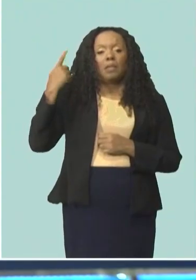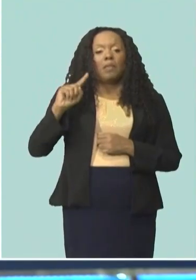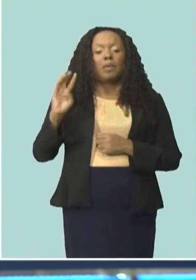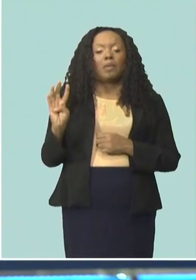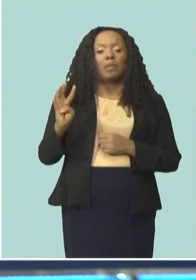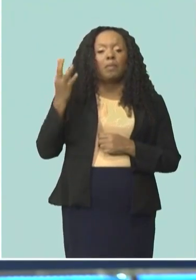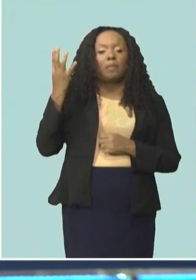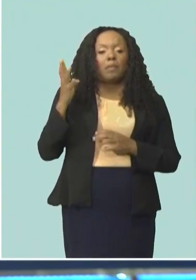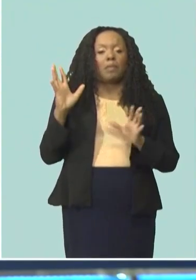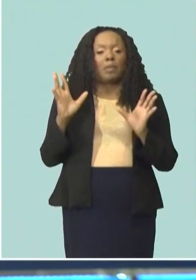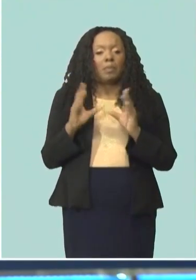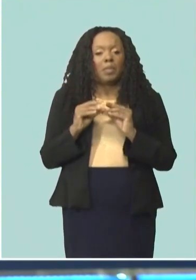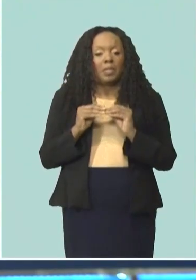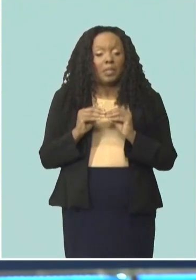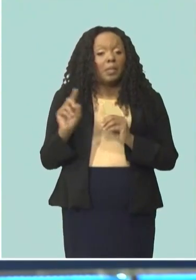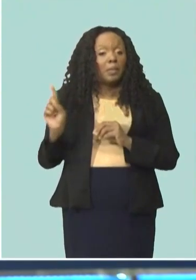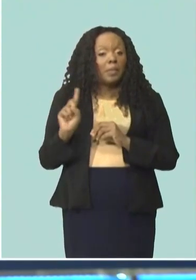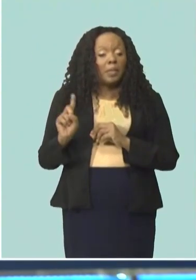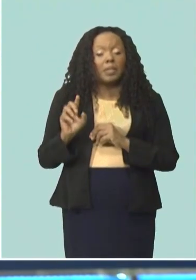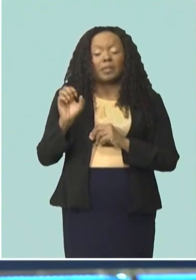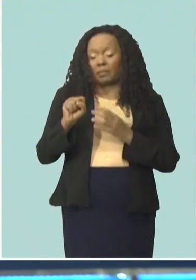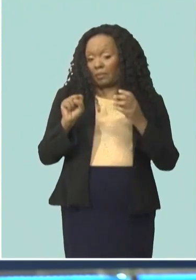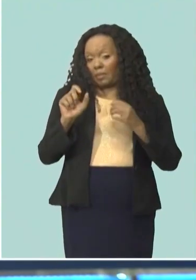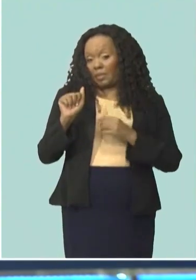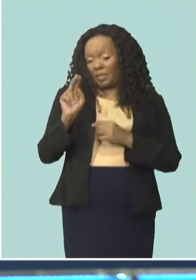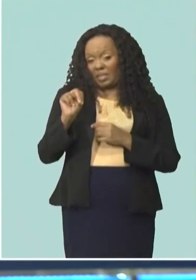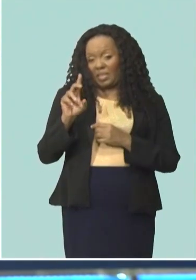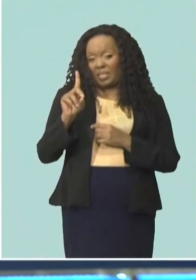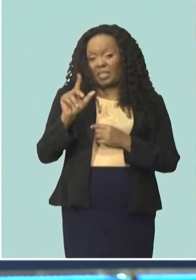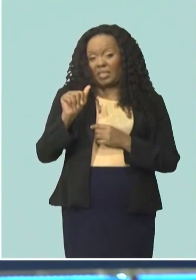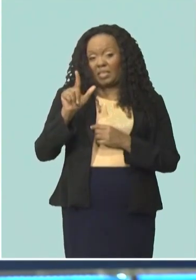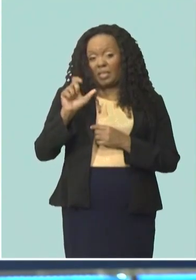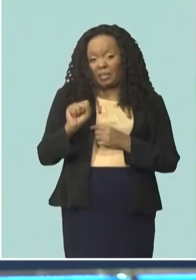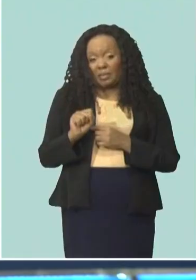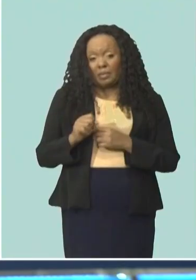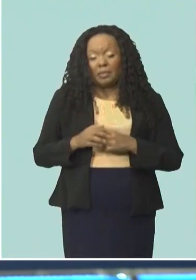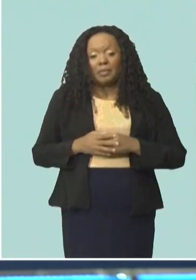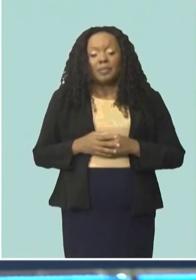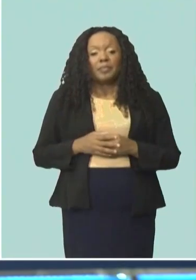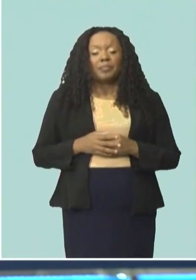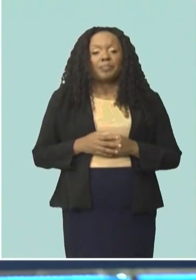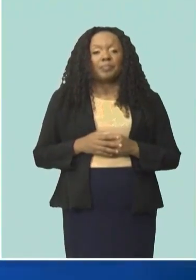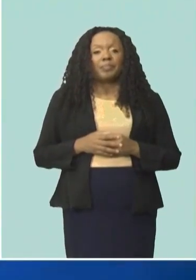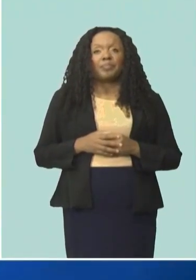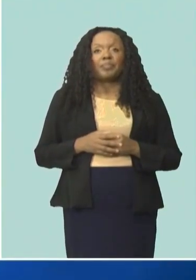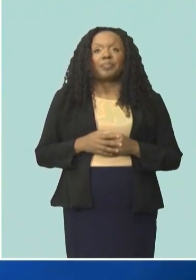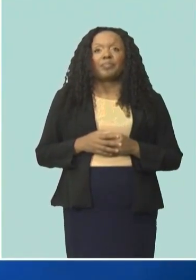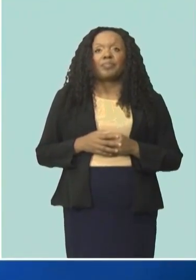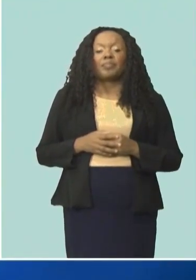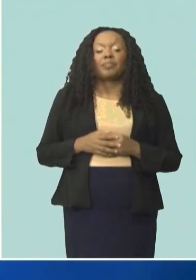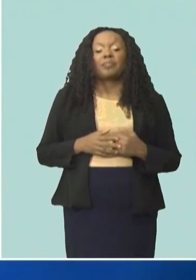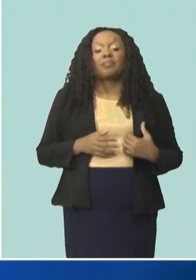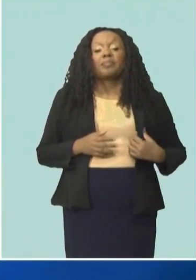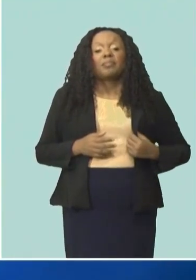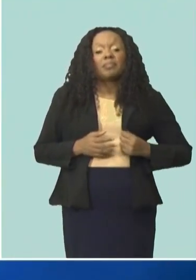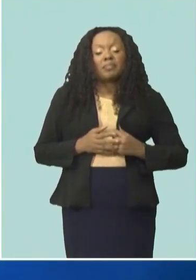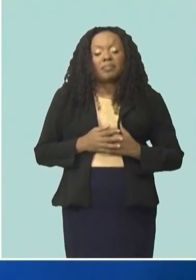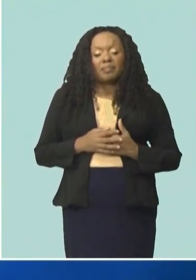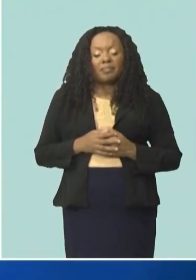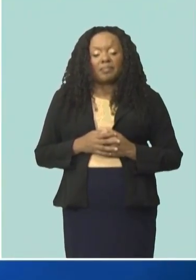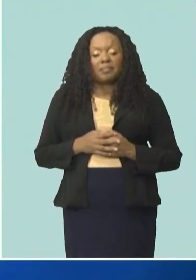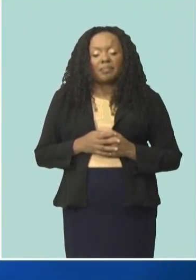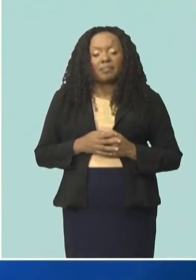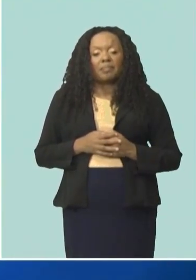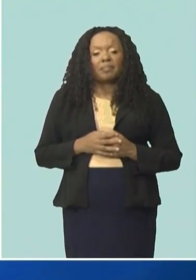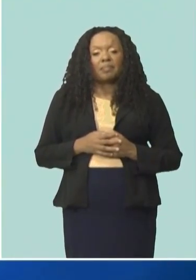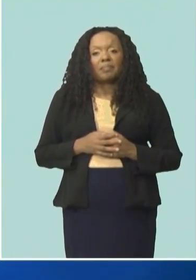association's 4th quarterly meeting at the Sandals Resort today. Trevor Thorpe reports. Speaking under the theme, One